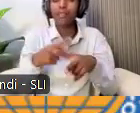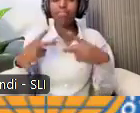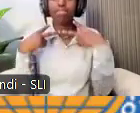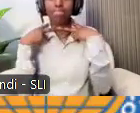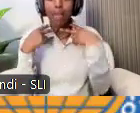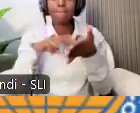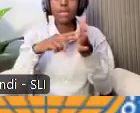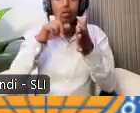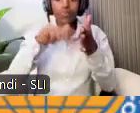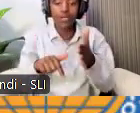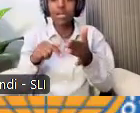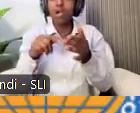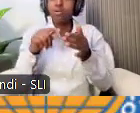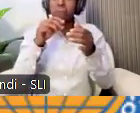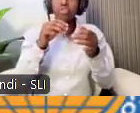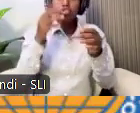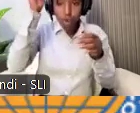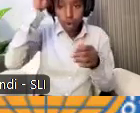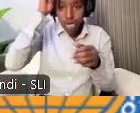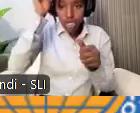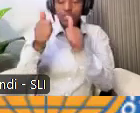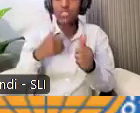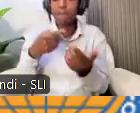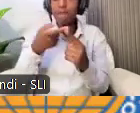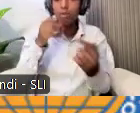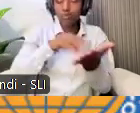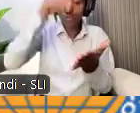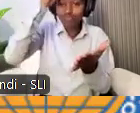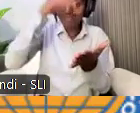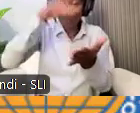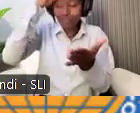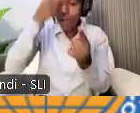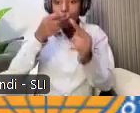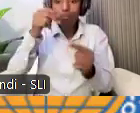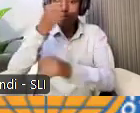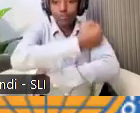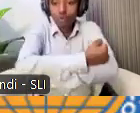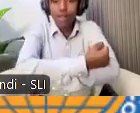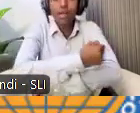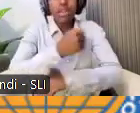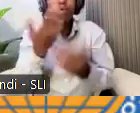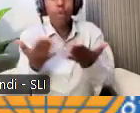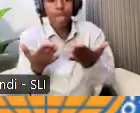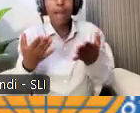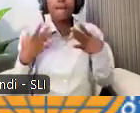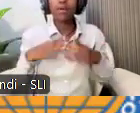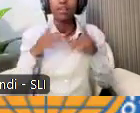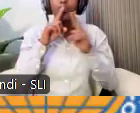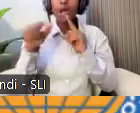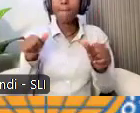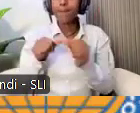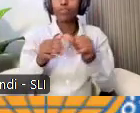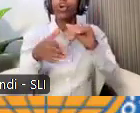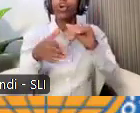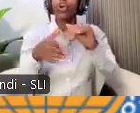this body of knowledge. In ancient Greek, God and good have a similar root, and